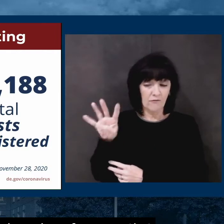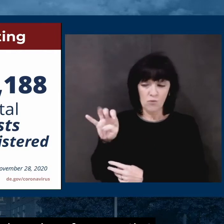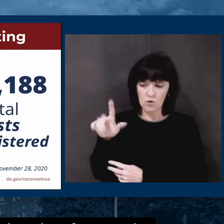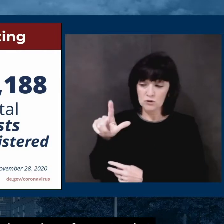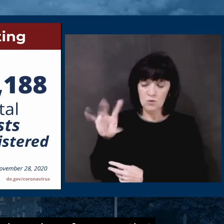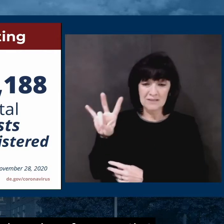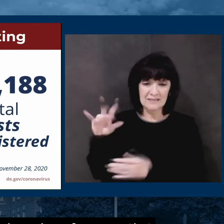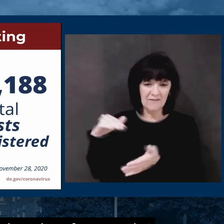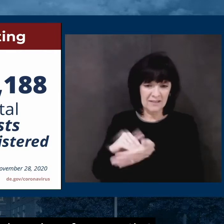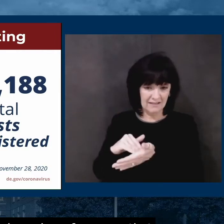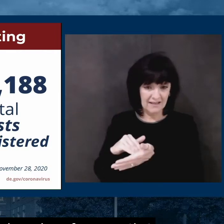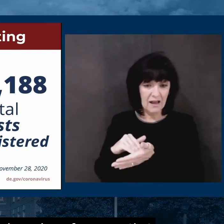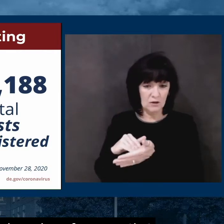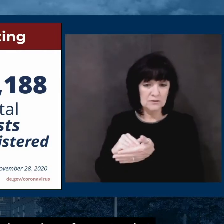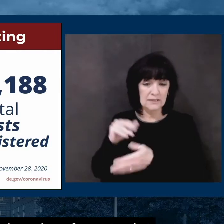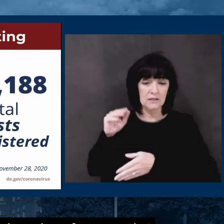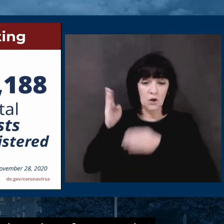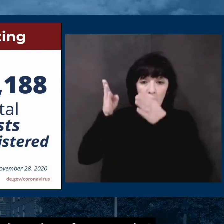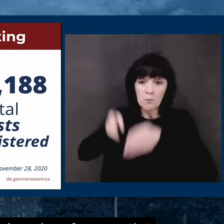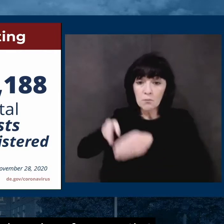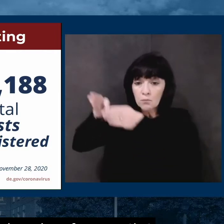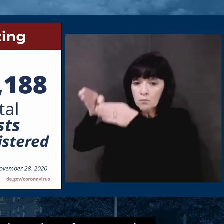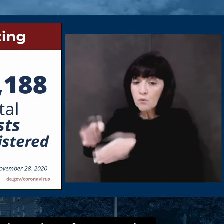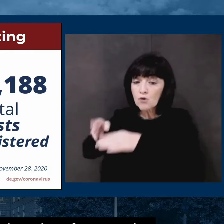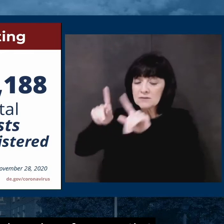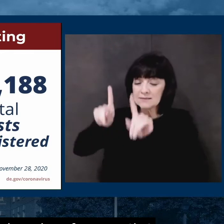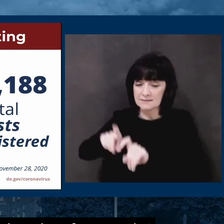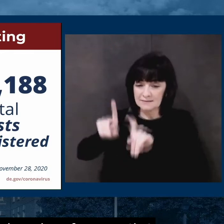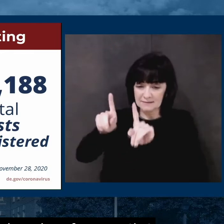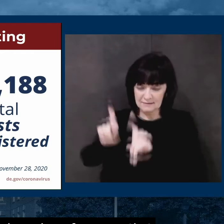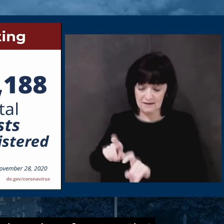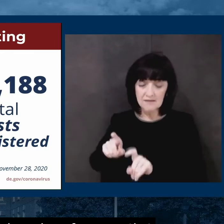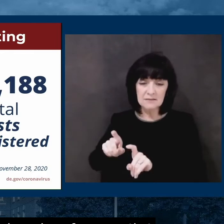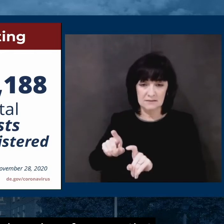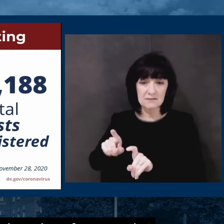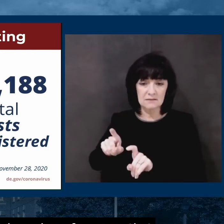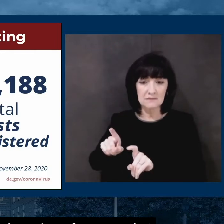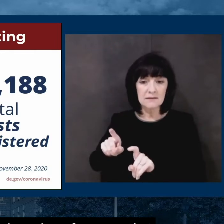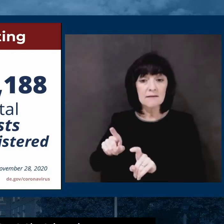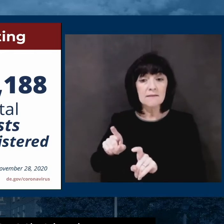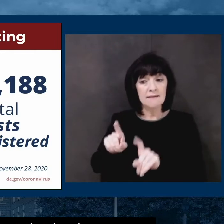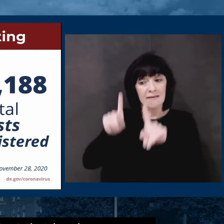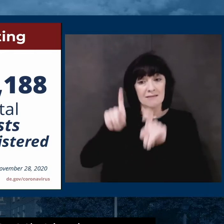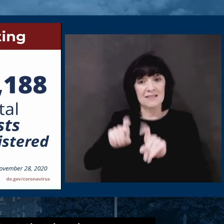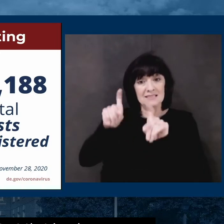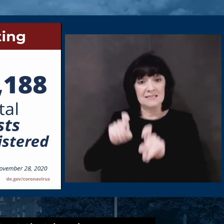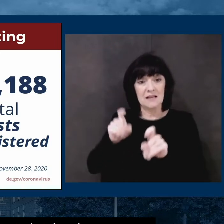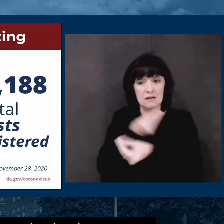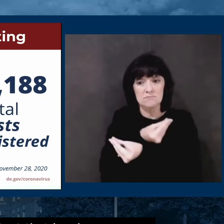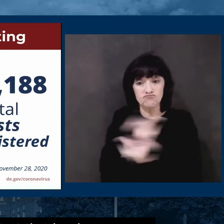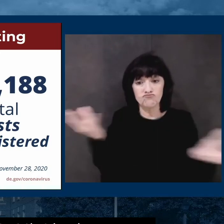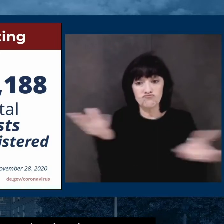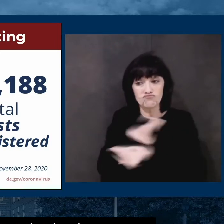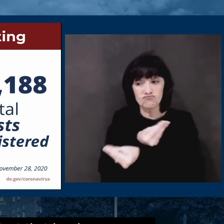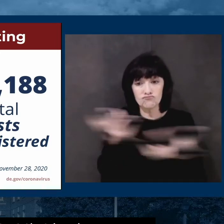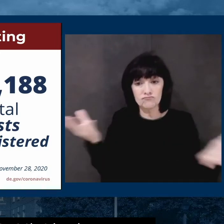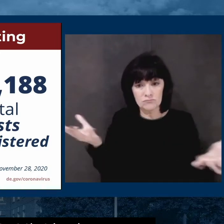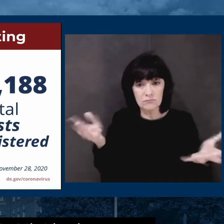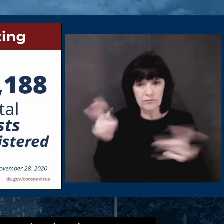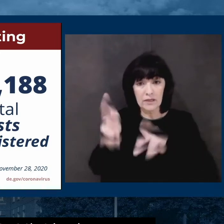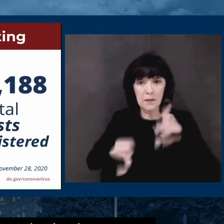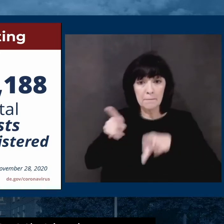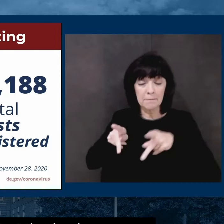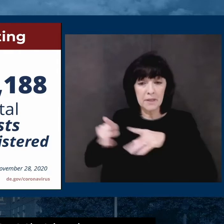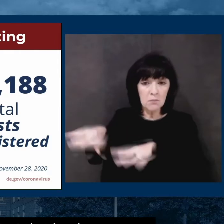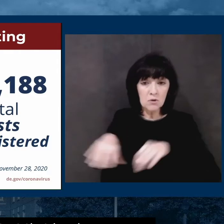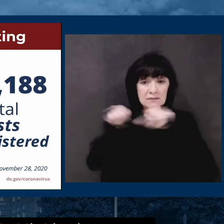427,000, and the total tests that have been administered, almost 750,000. Those are the different